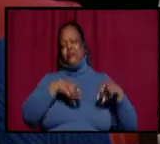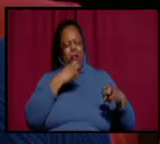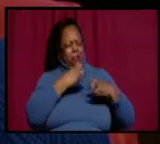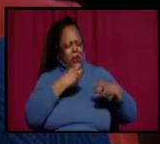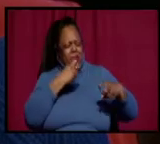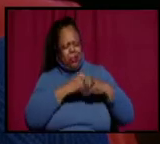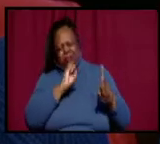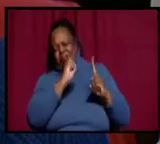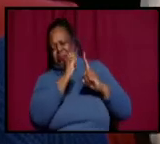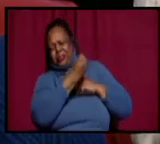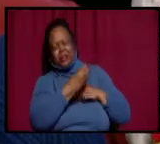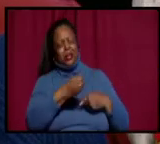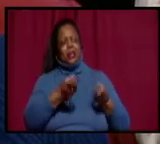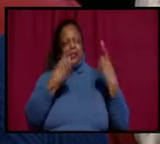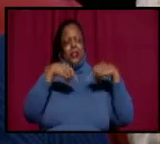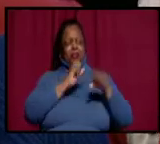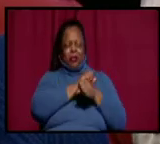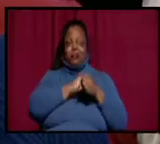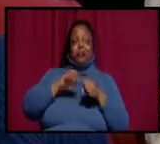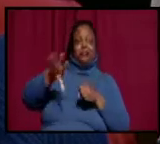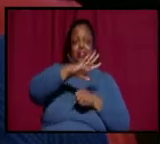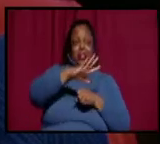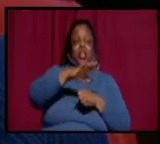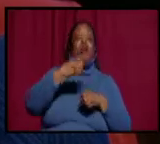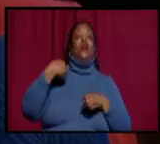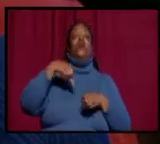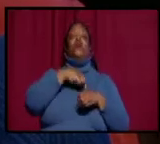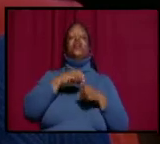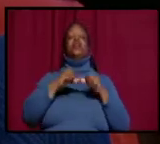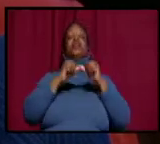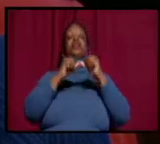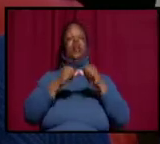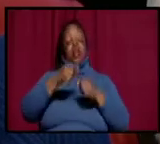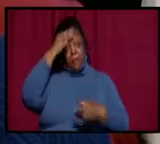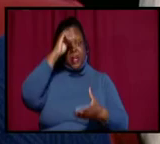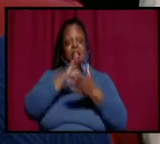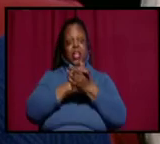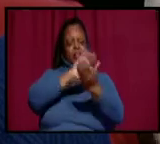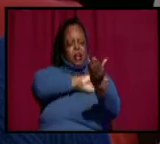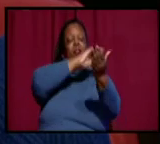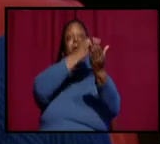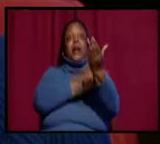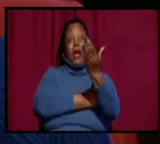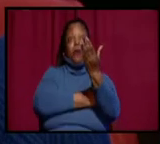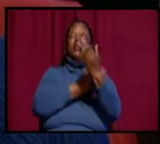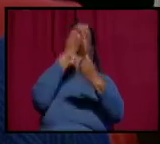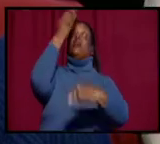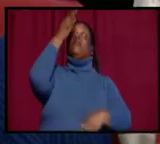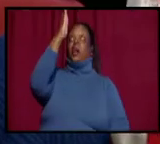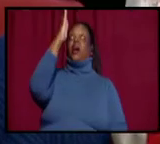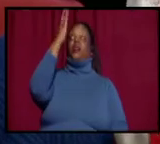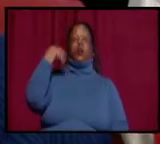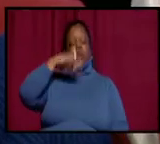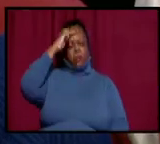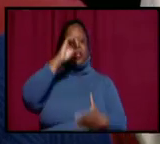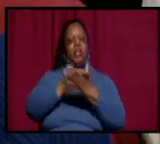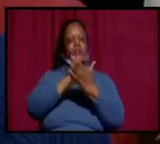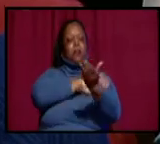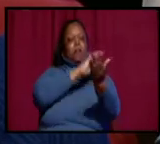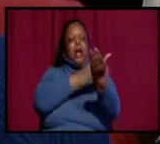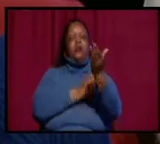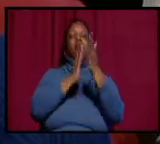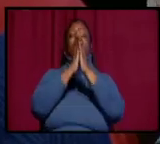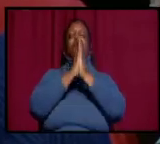crisis, in the midst of a global pandemic. We still believe in the power of God. We believe in the power